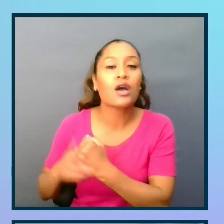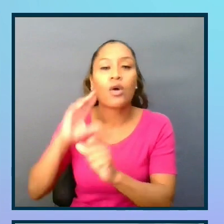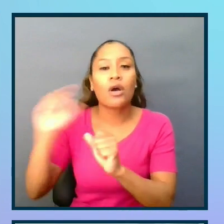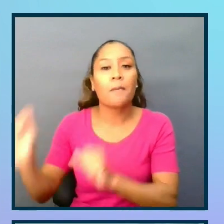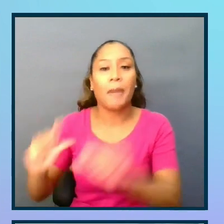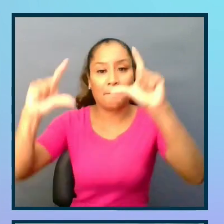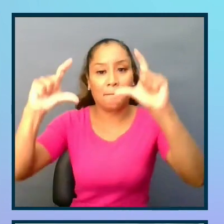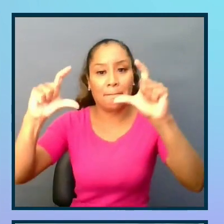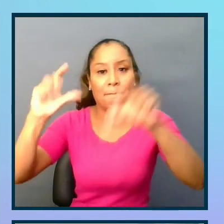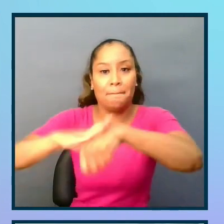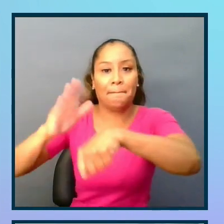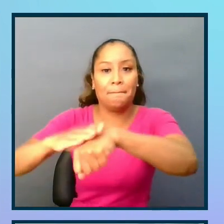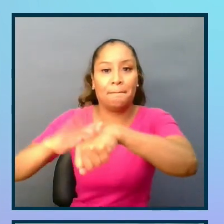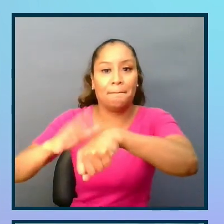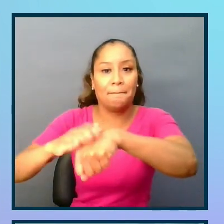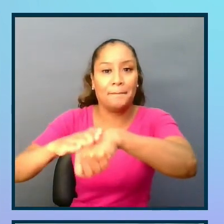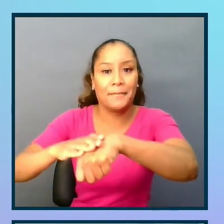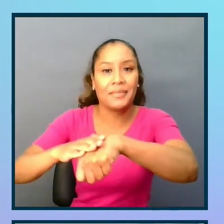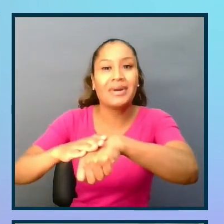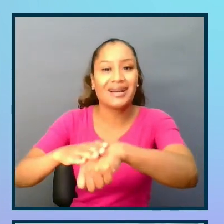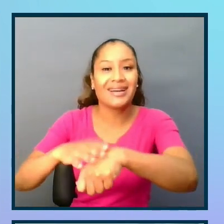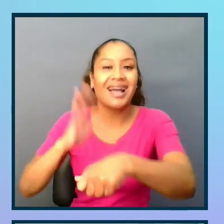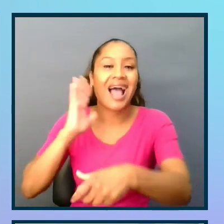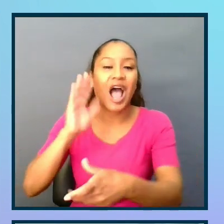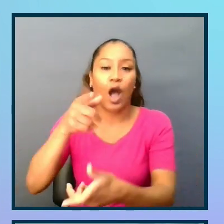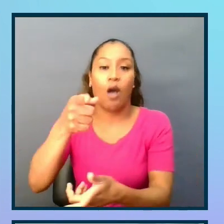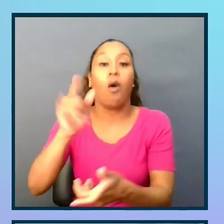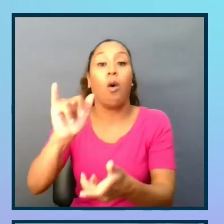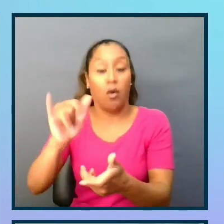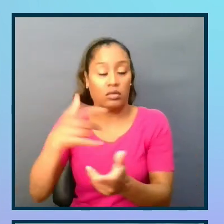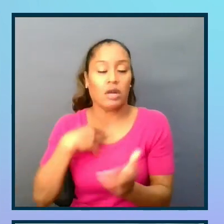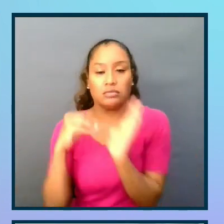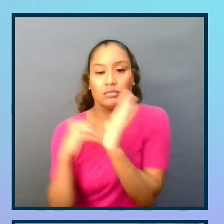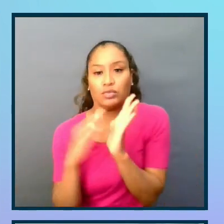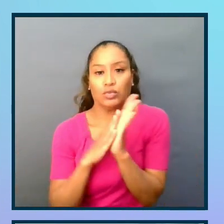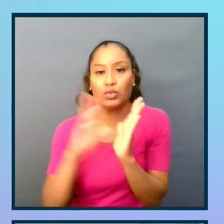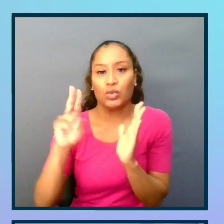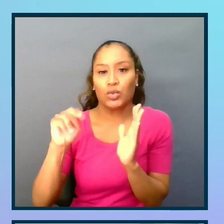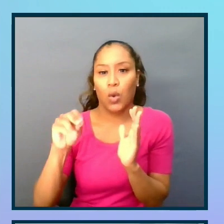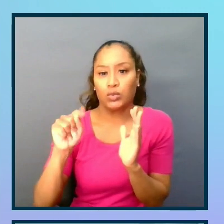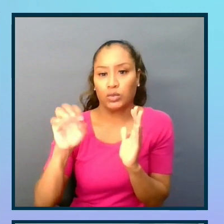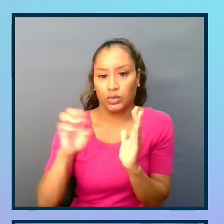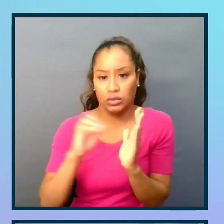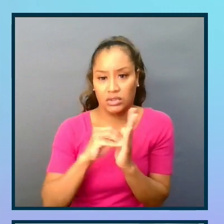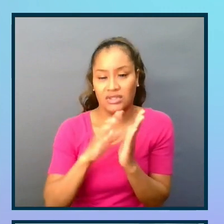alert. So I'll make a note of that as well inside there. I'll put a note on top of the